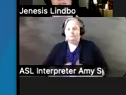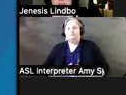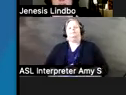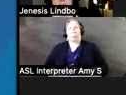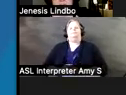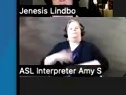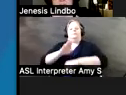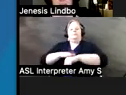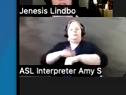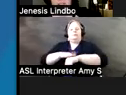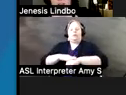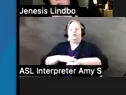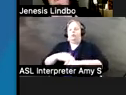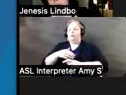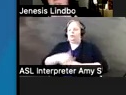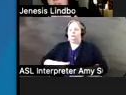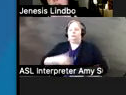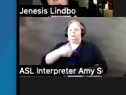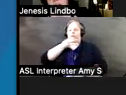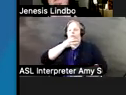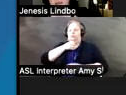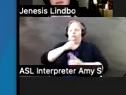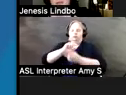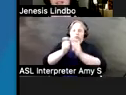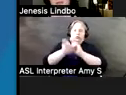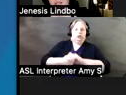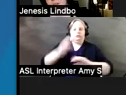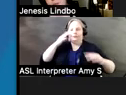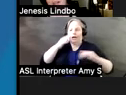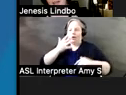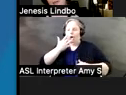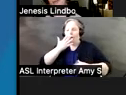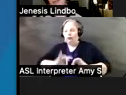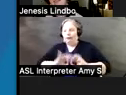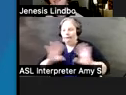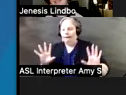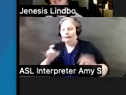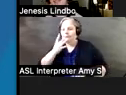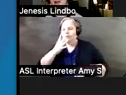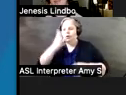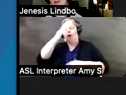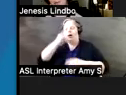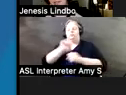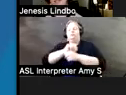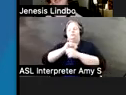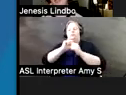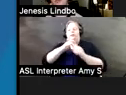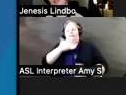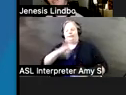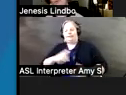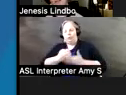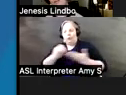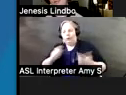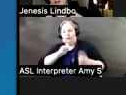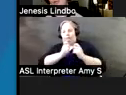Warnings for sudden changes in sound, color, and light. Because when you're working with really sensitive adaptive equipment, you